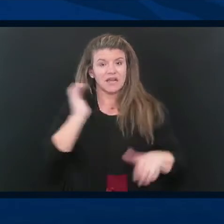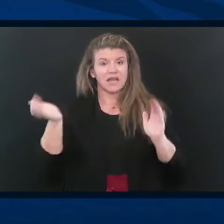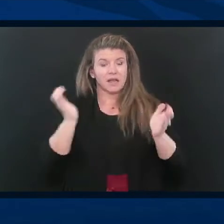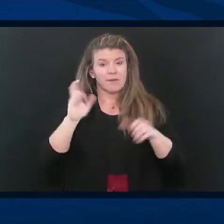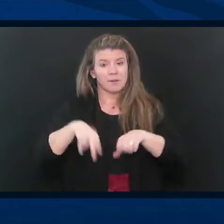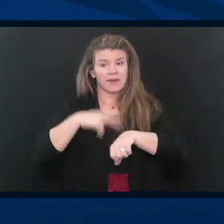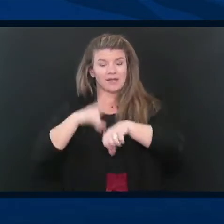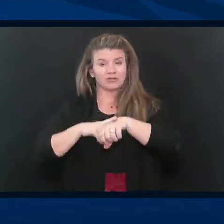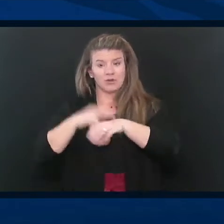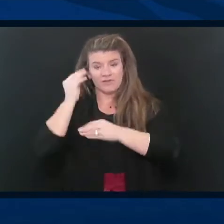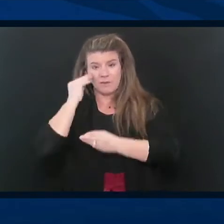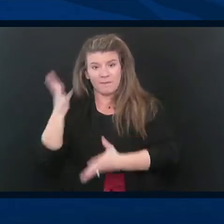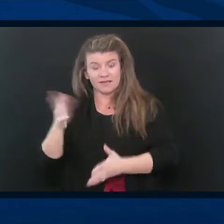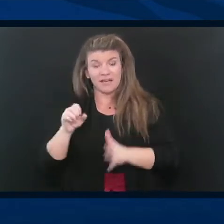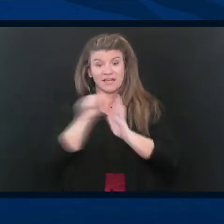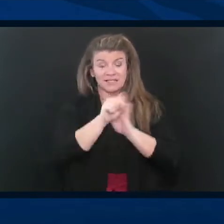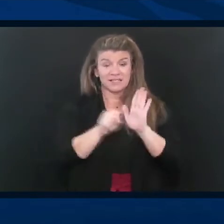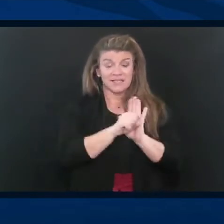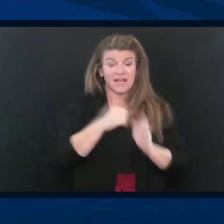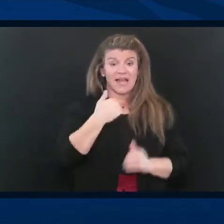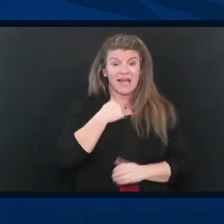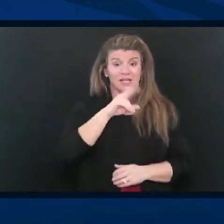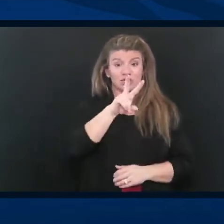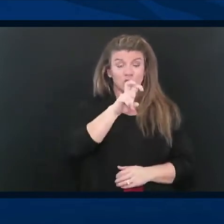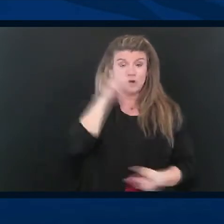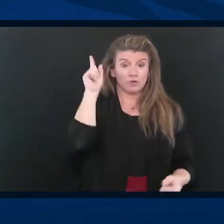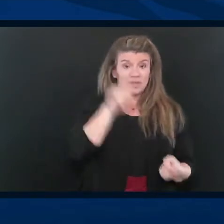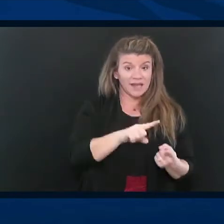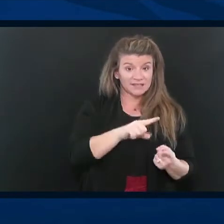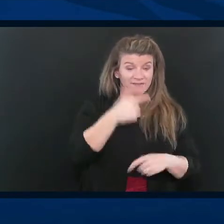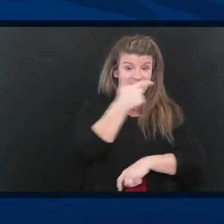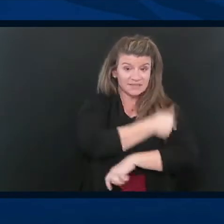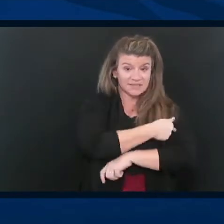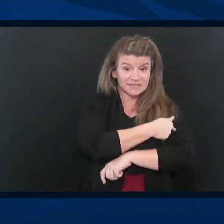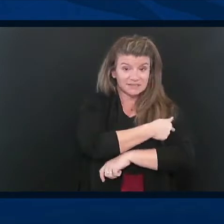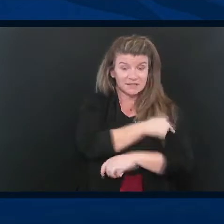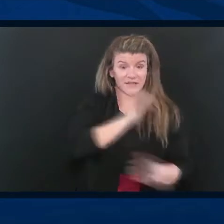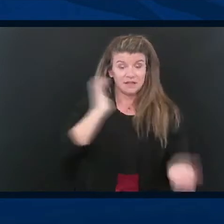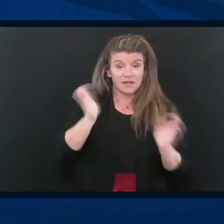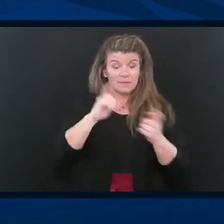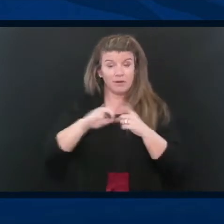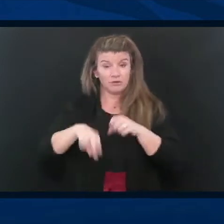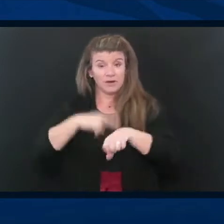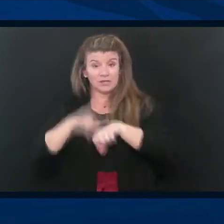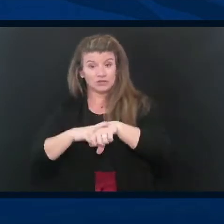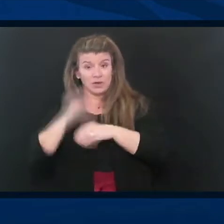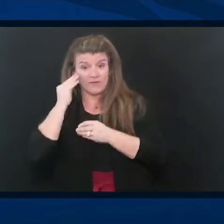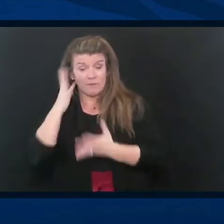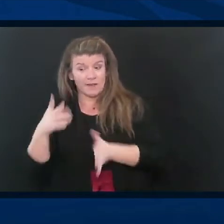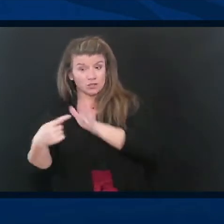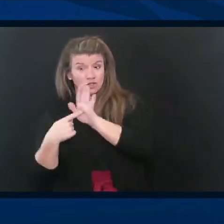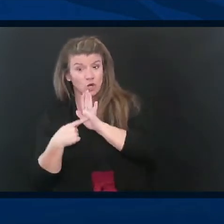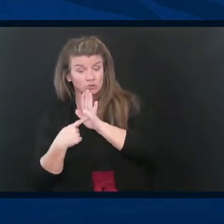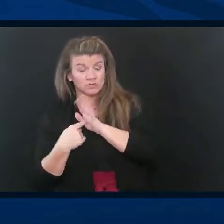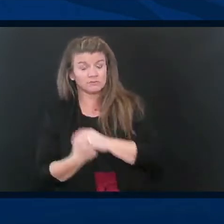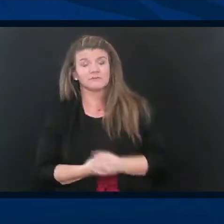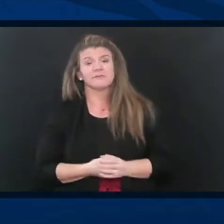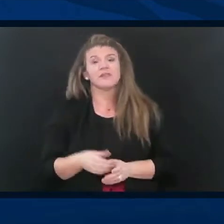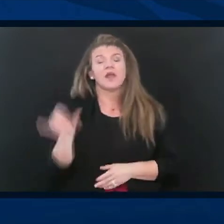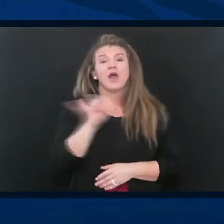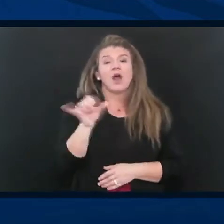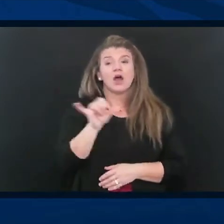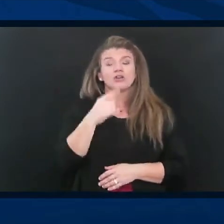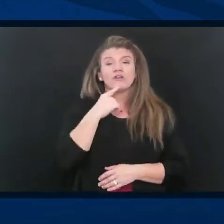state has 200,000 less vaccine doses than national data shows we have. Plus, the state is saying that we've